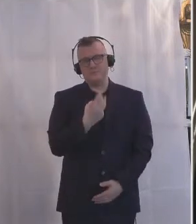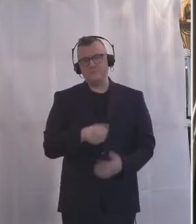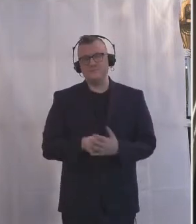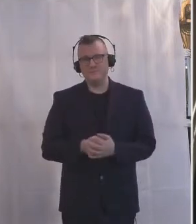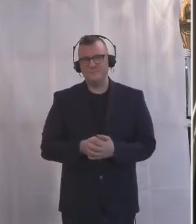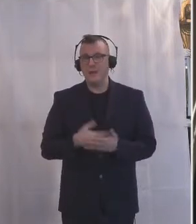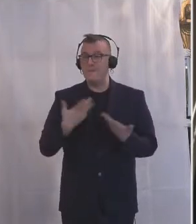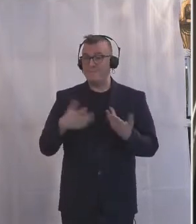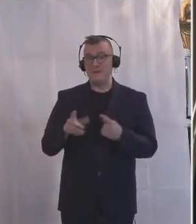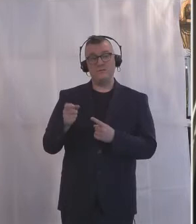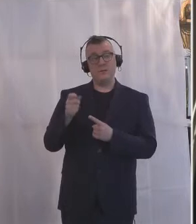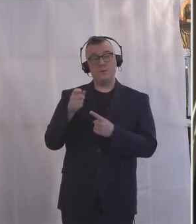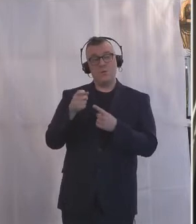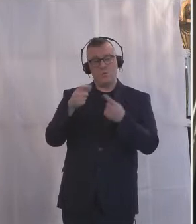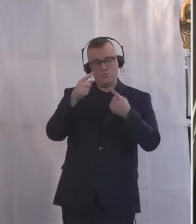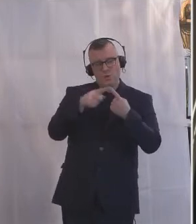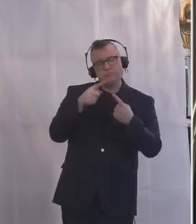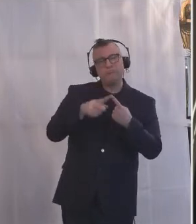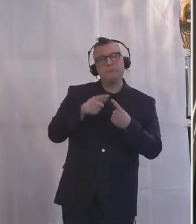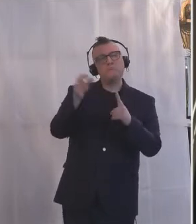primary school one, I have a